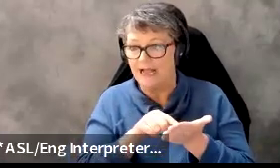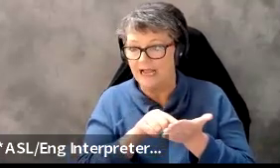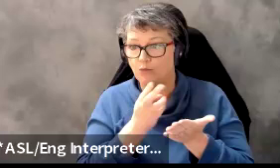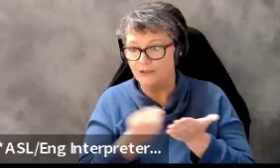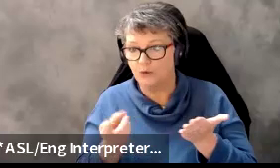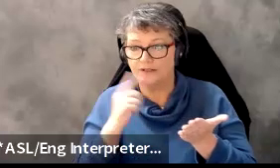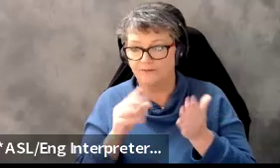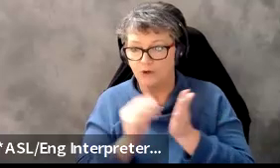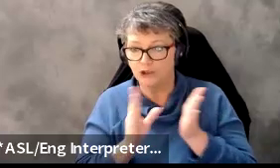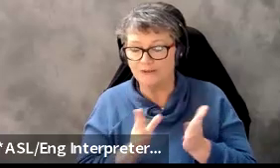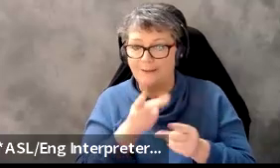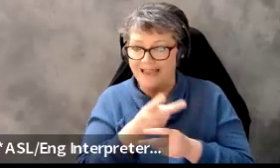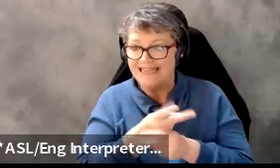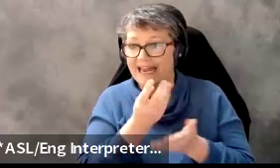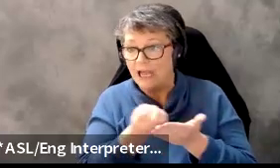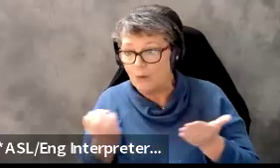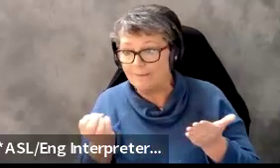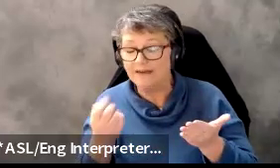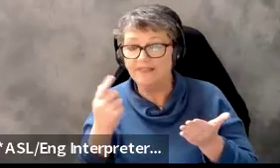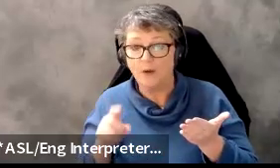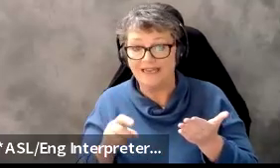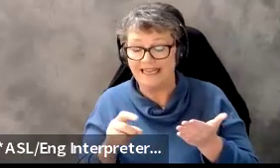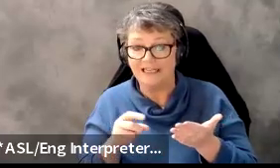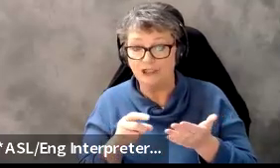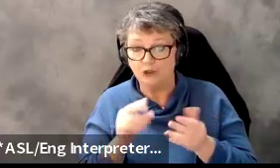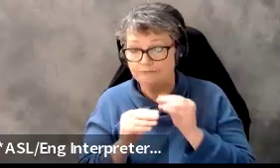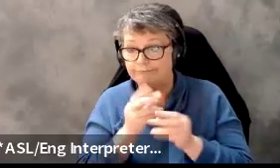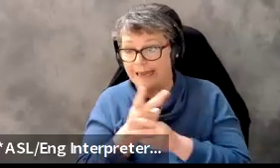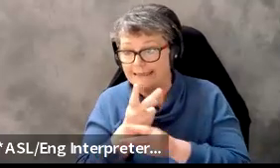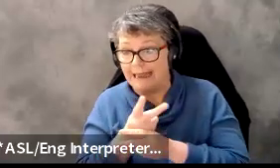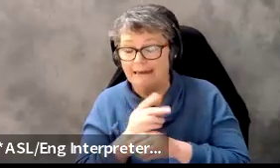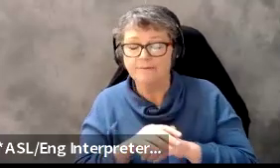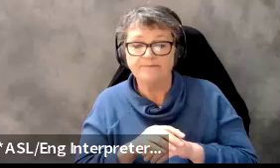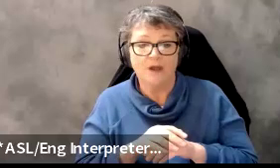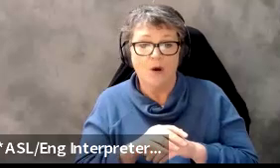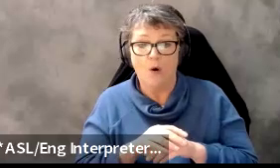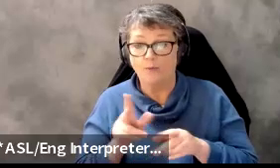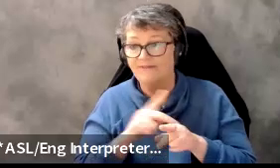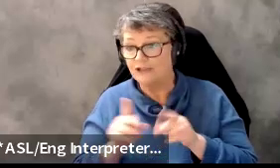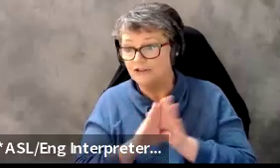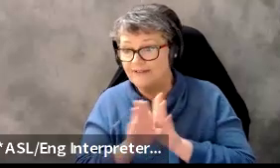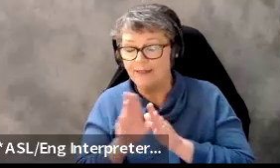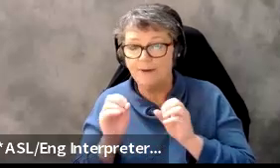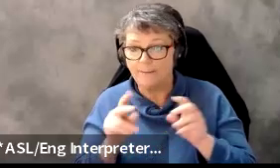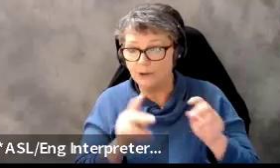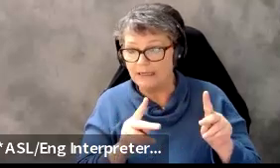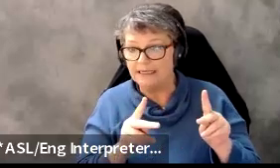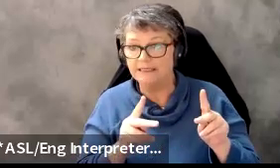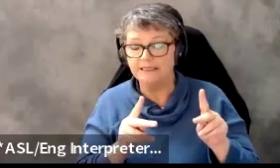for students, maintaining equipment that we need to maintain for you, or maintaining professional development